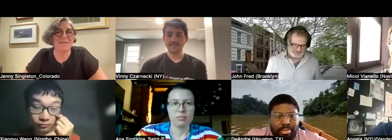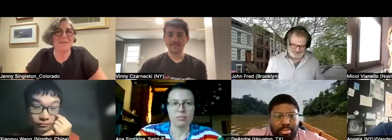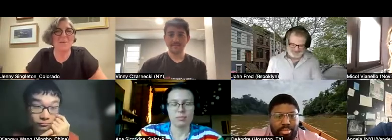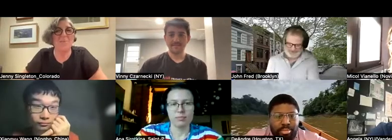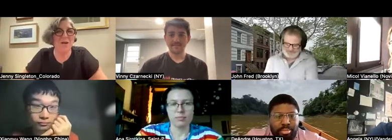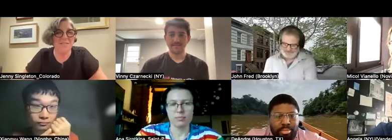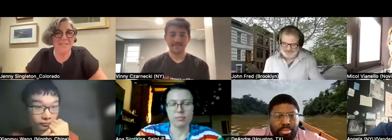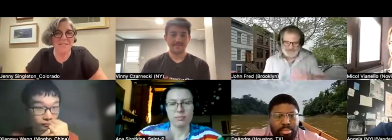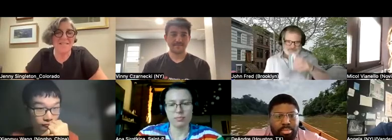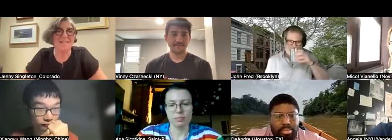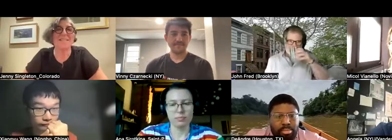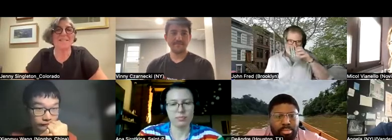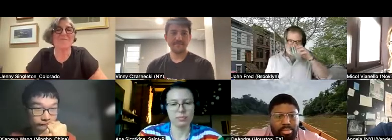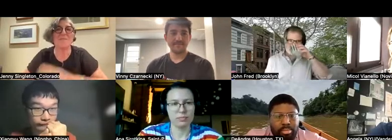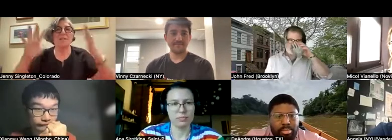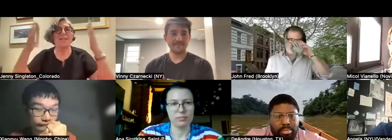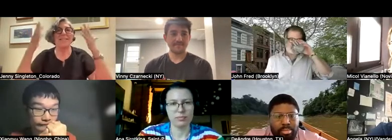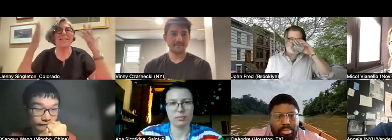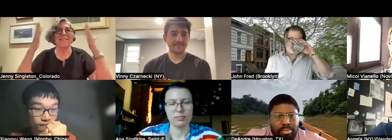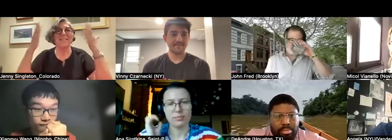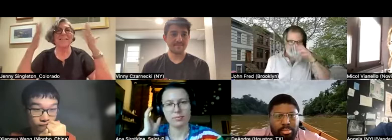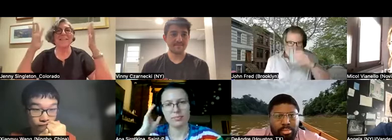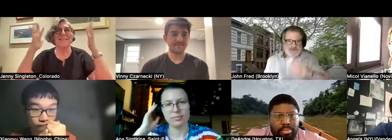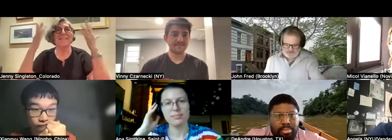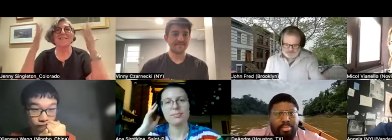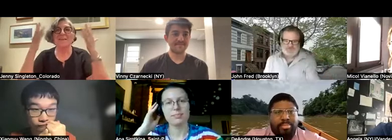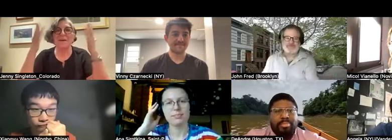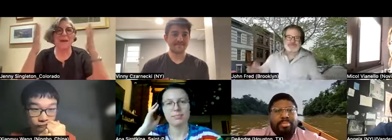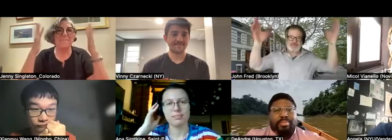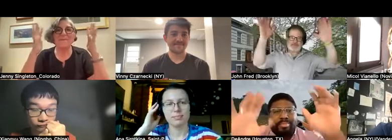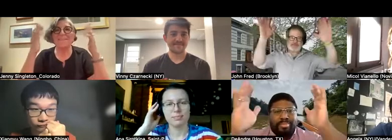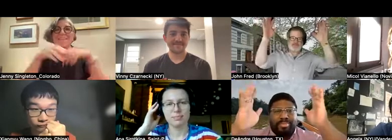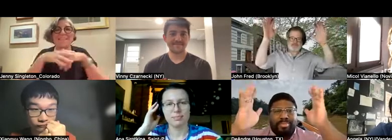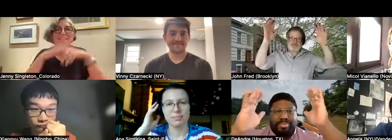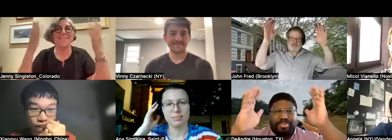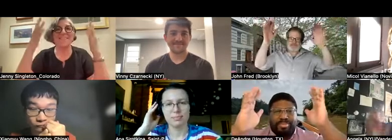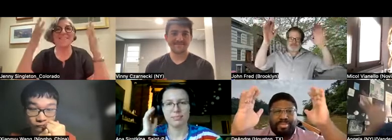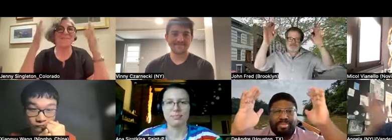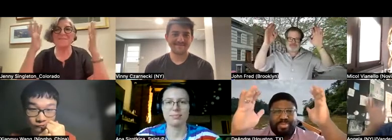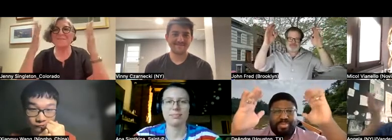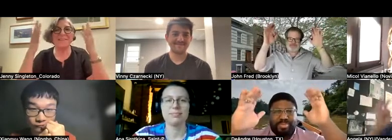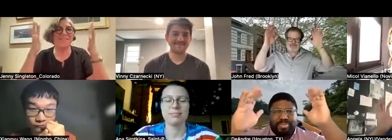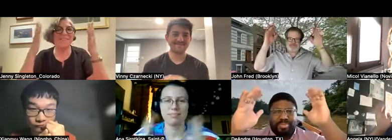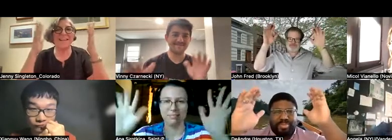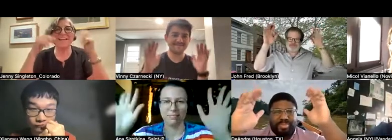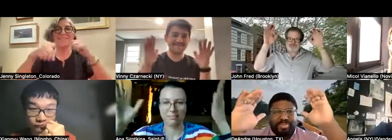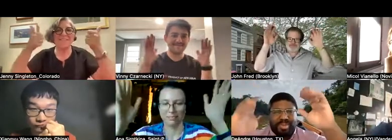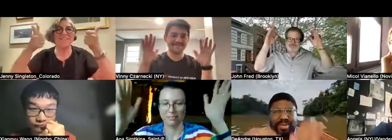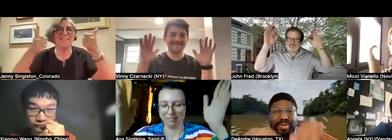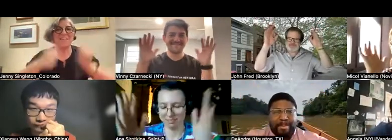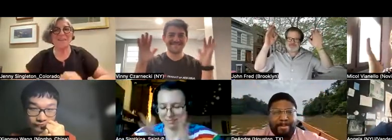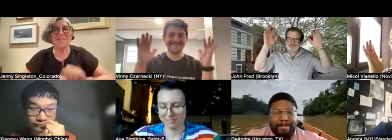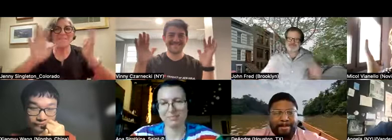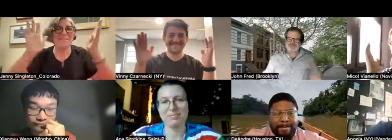that applause is done in the deaf community is this. And so I might be able to, see some of you doing that. So